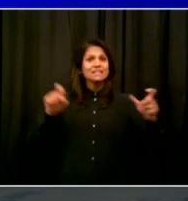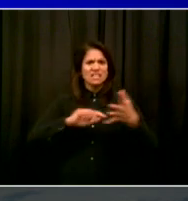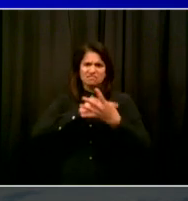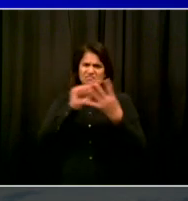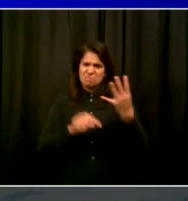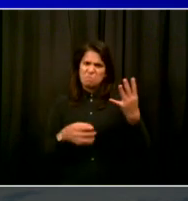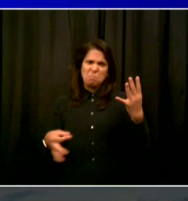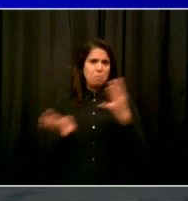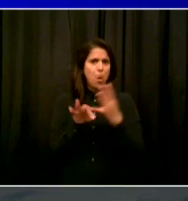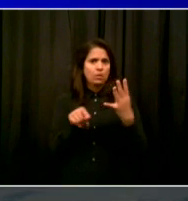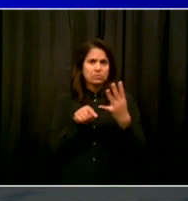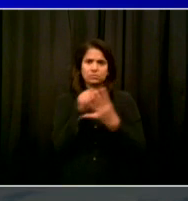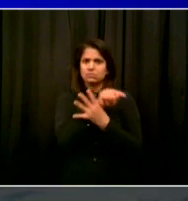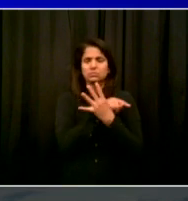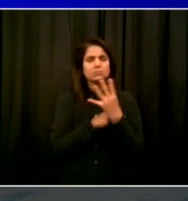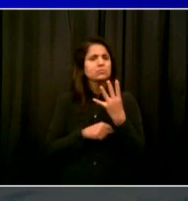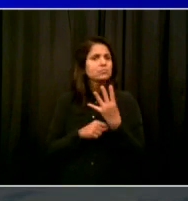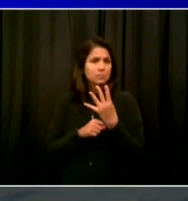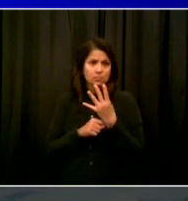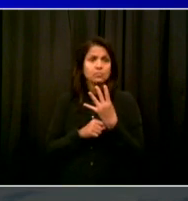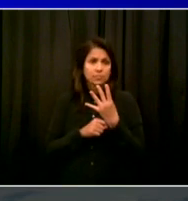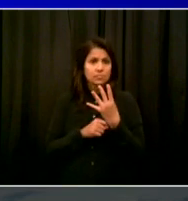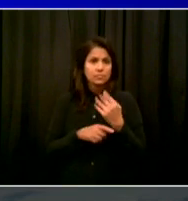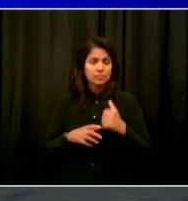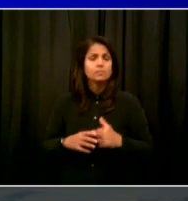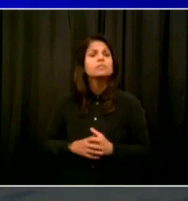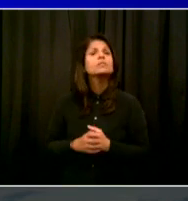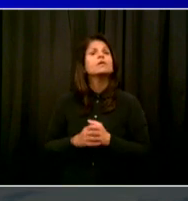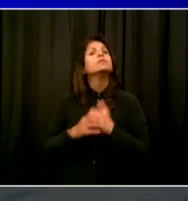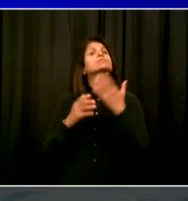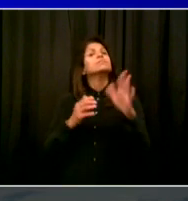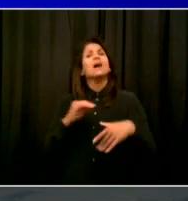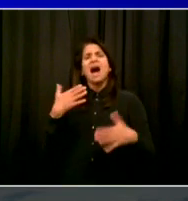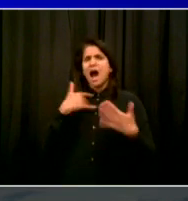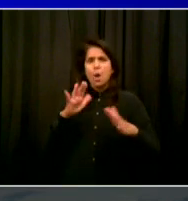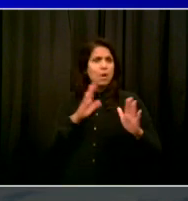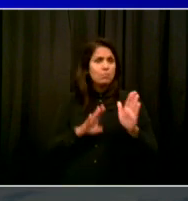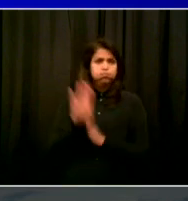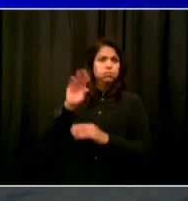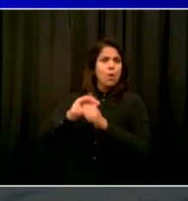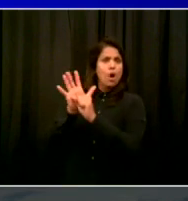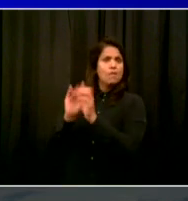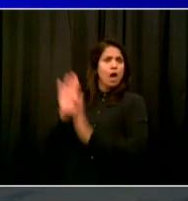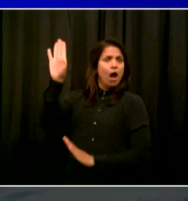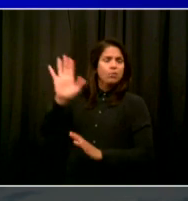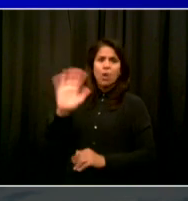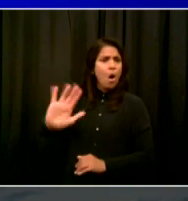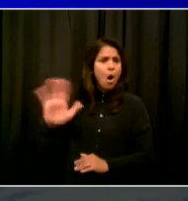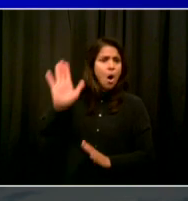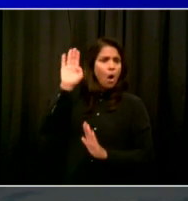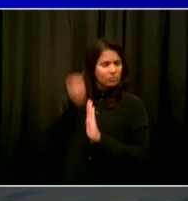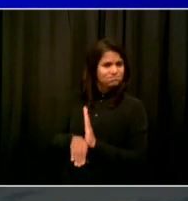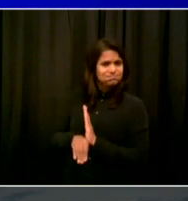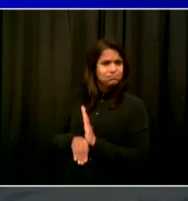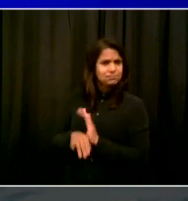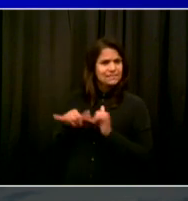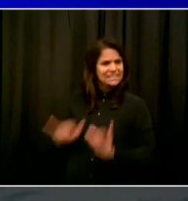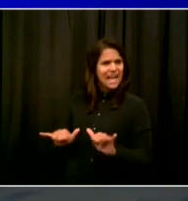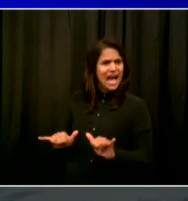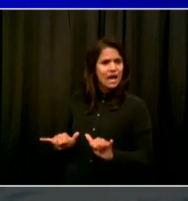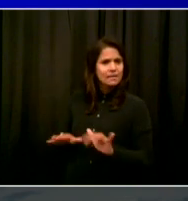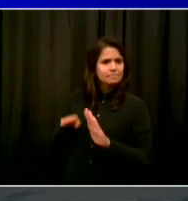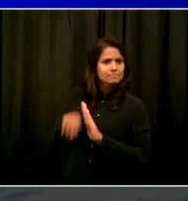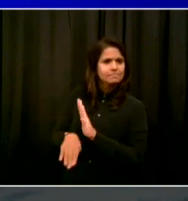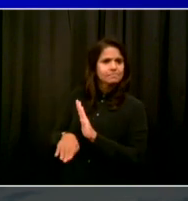of hospitalizations and avoidable suffering. And as you'll see on our updated website, about 2/3 of all test